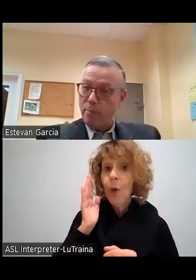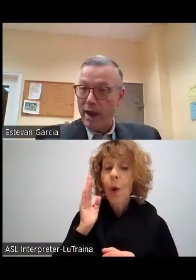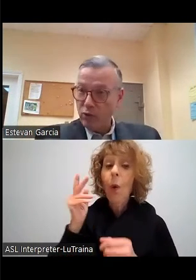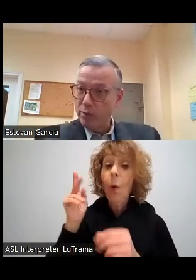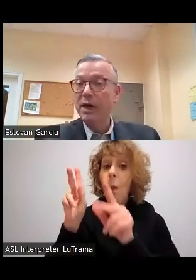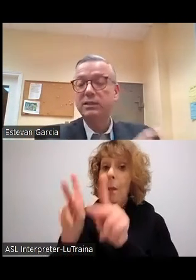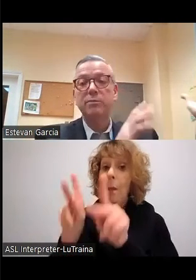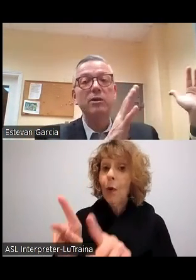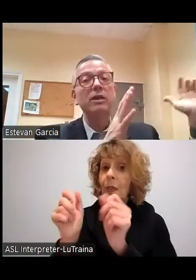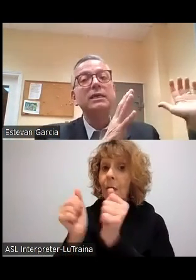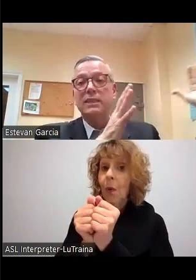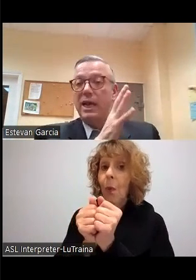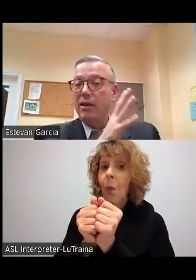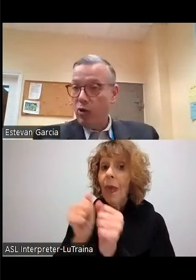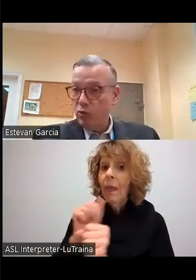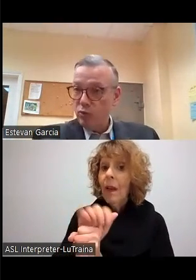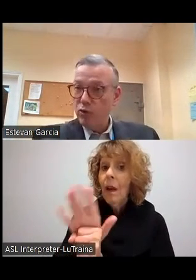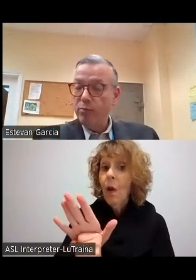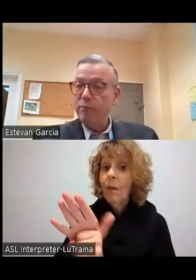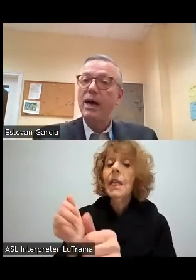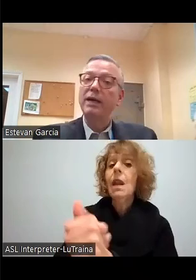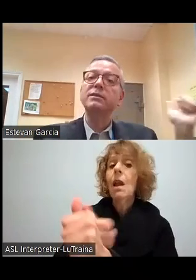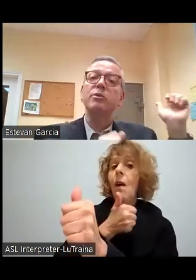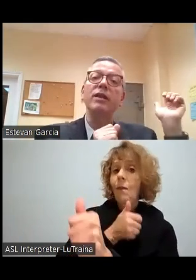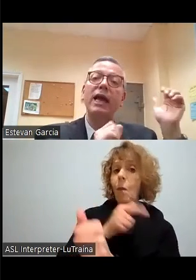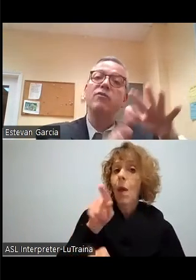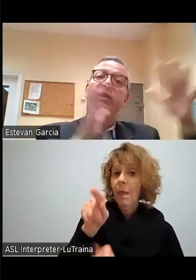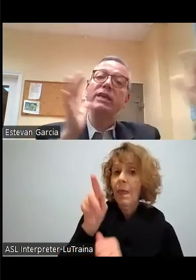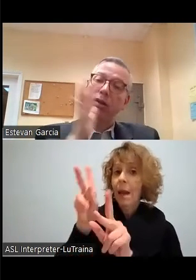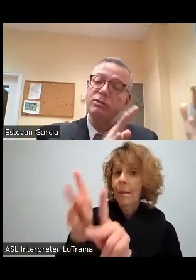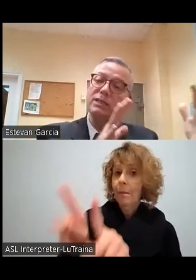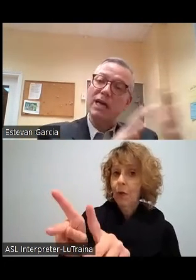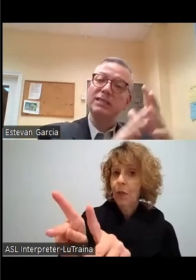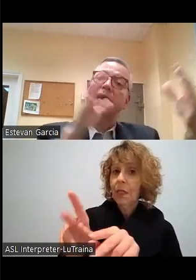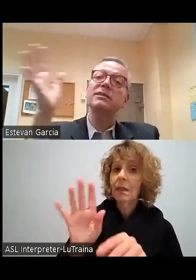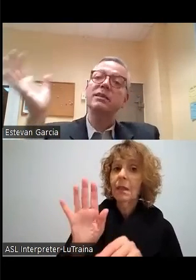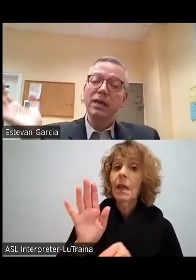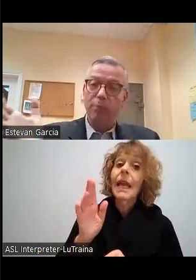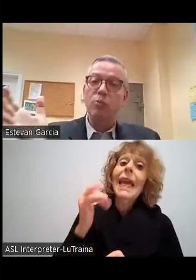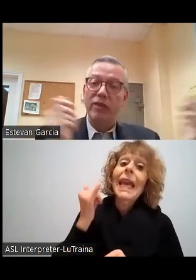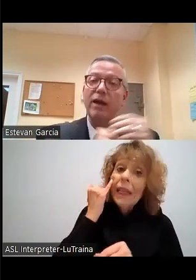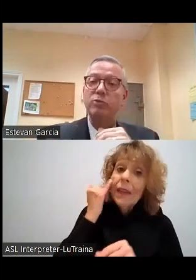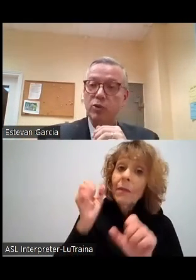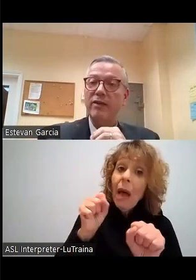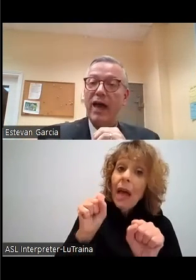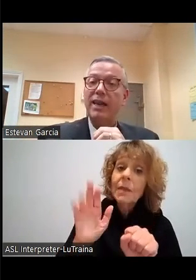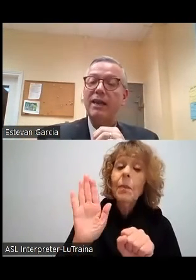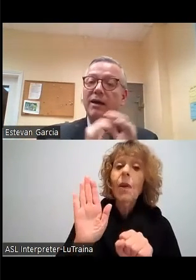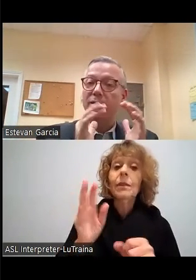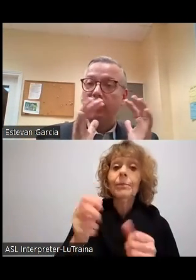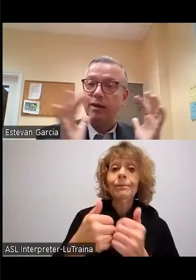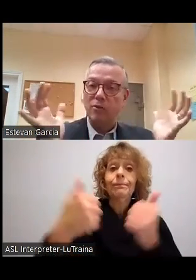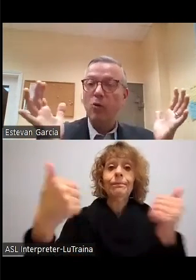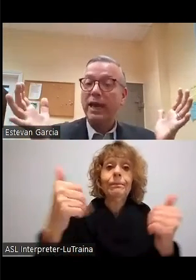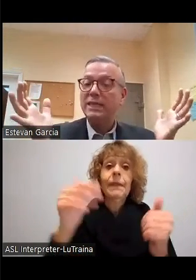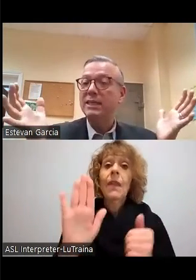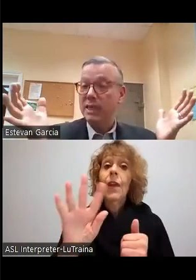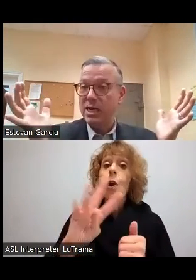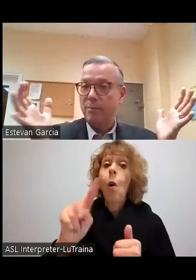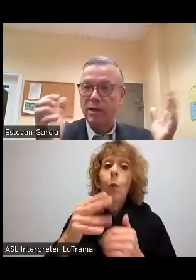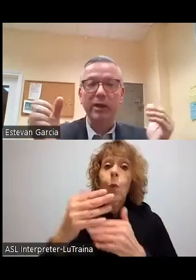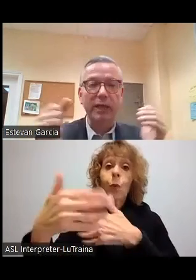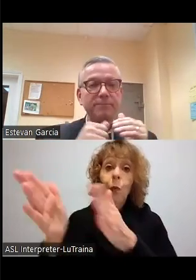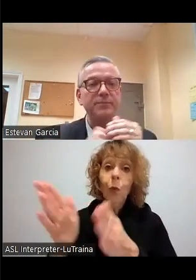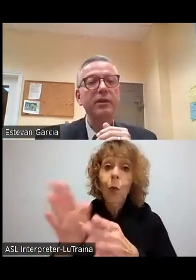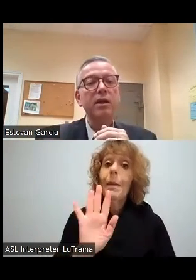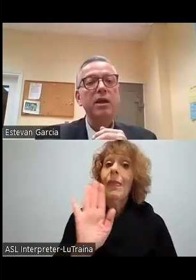their own bathroom if possible, stay in their own room if possible, and avoid close contact with them during that week to